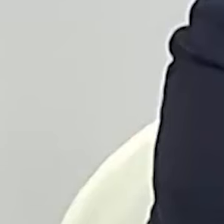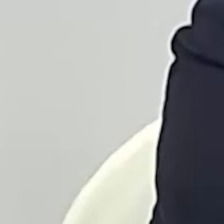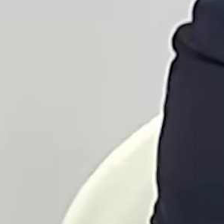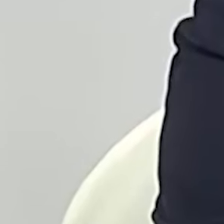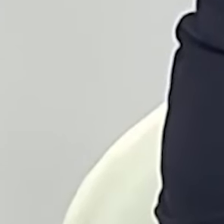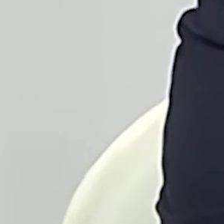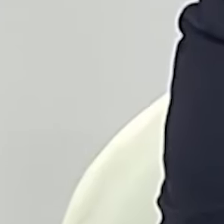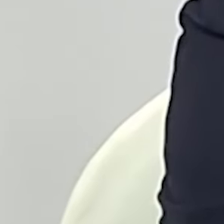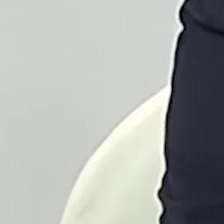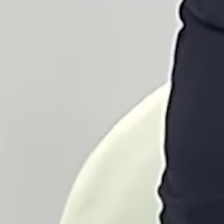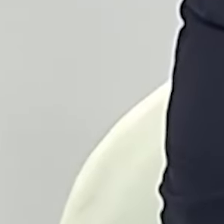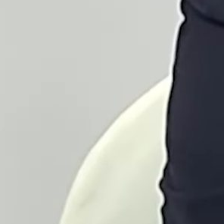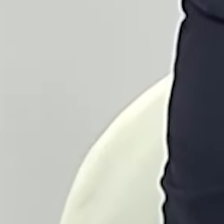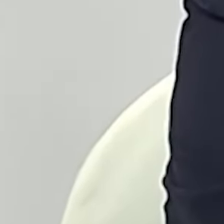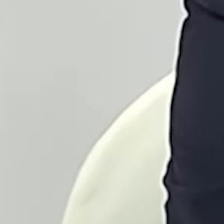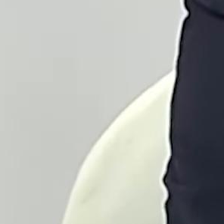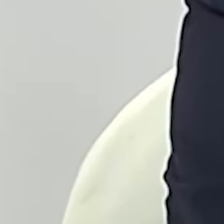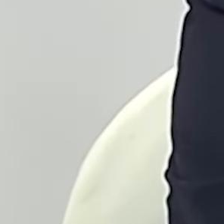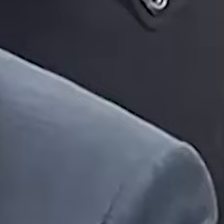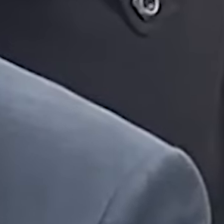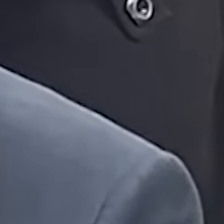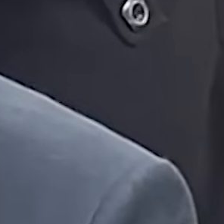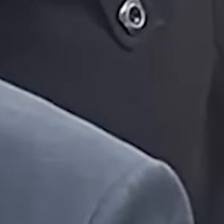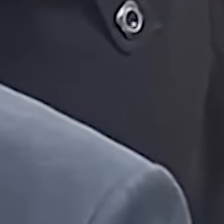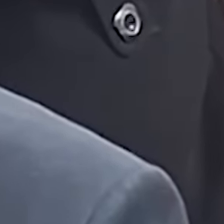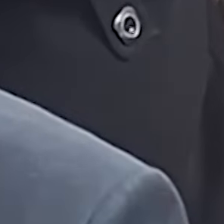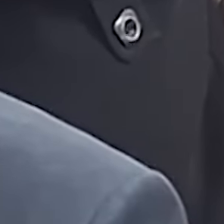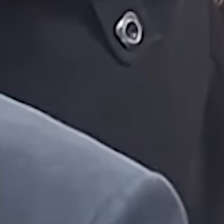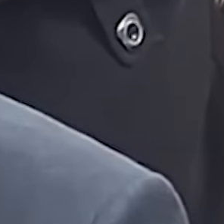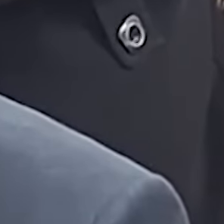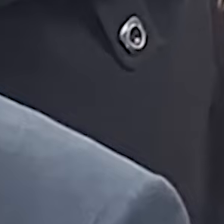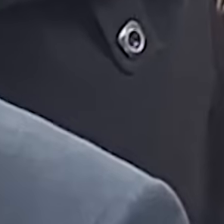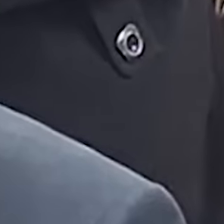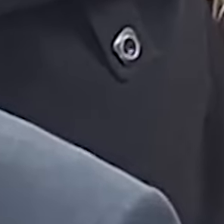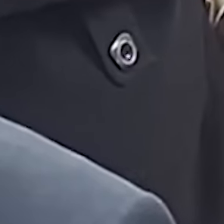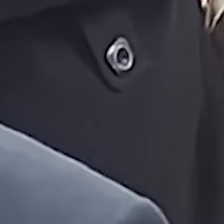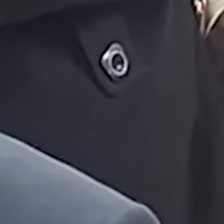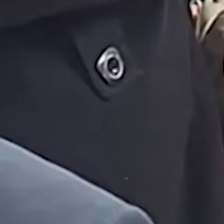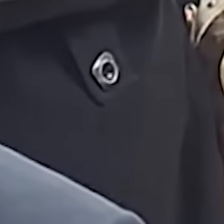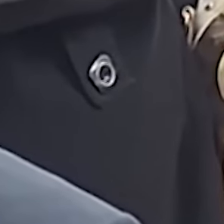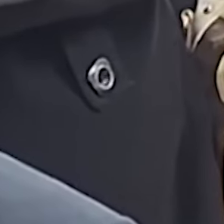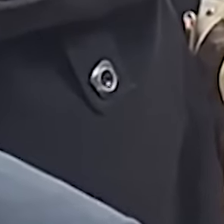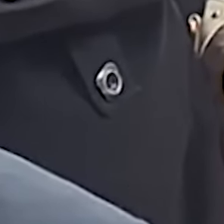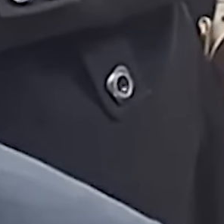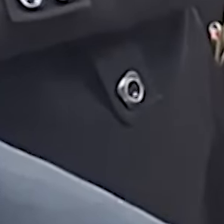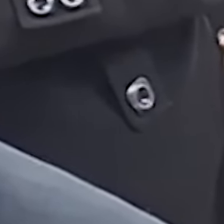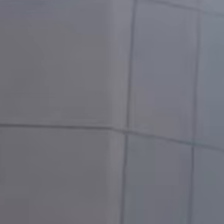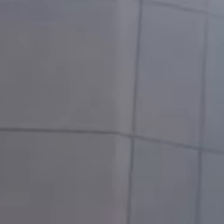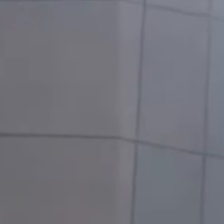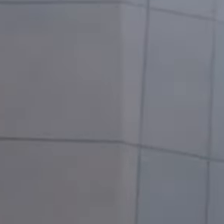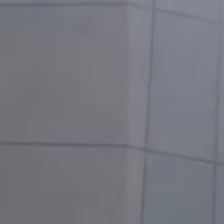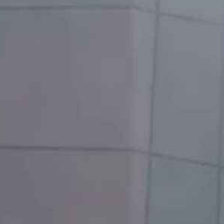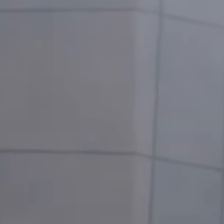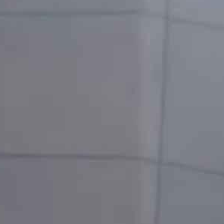China made on behalf of Zambia. We are very, very, very grateful. And this